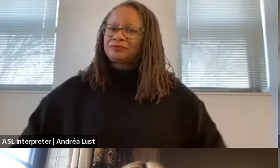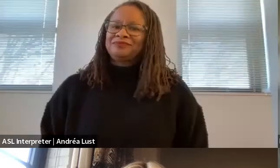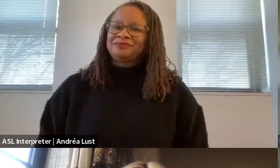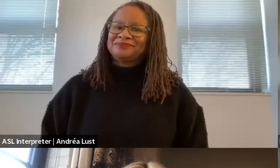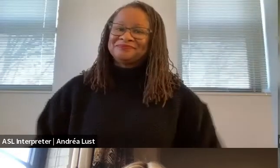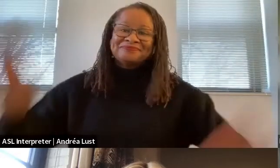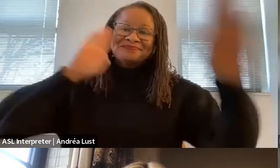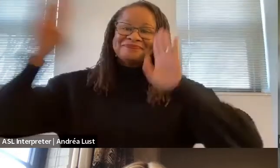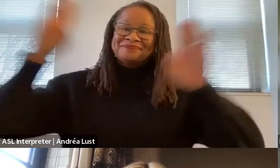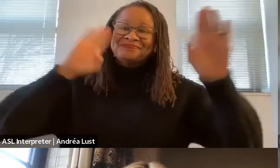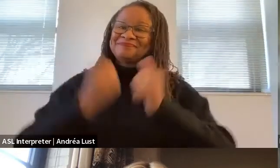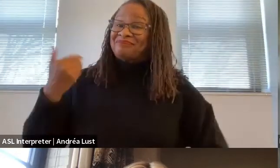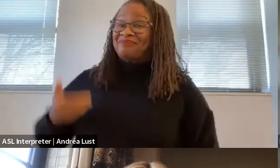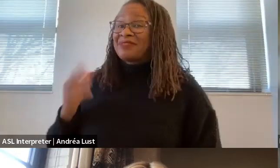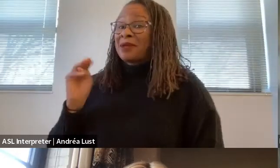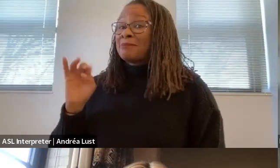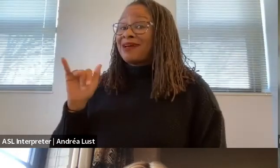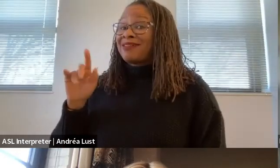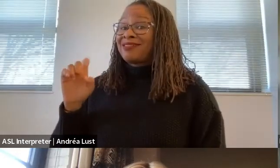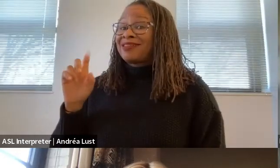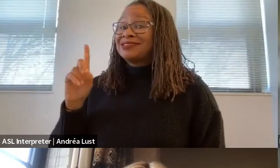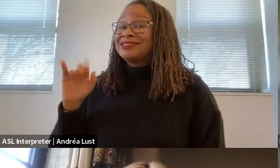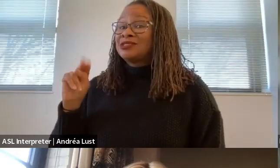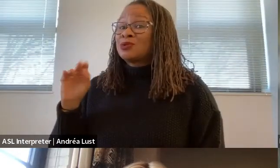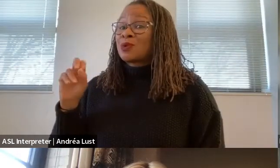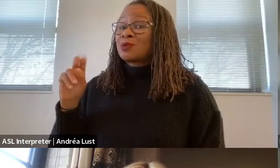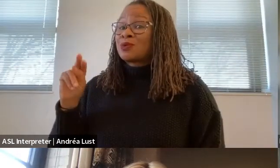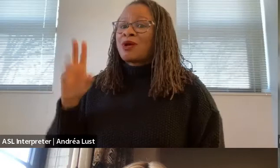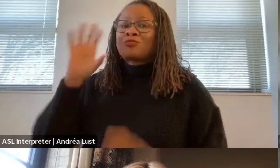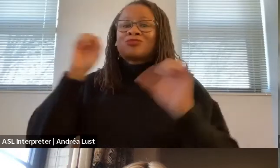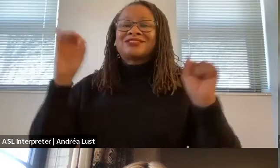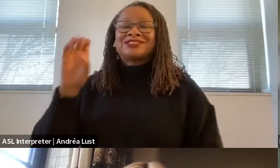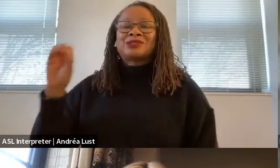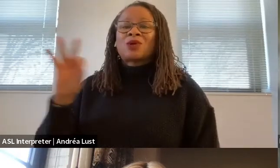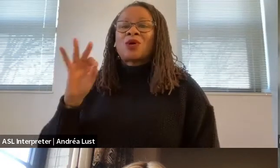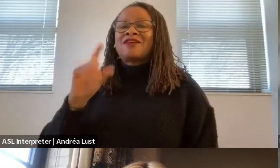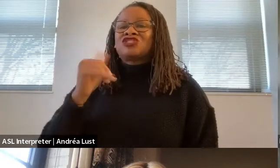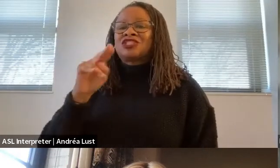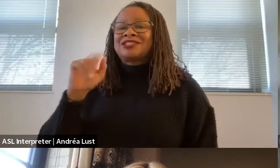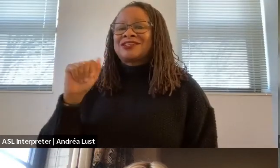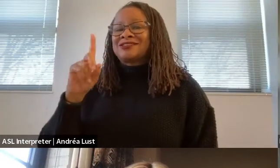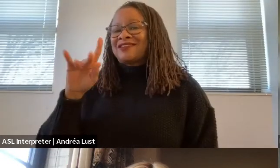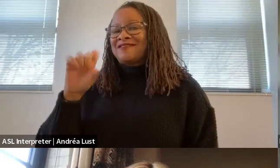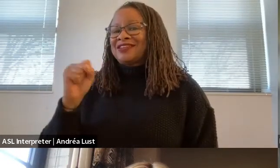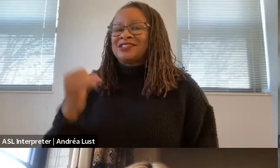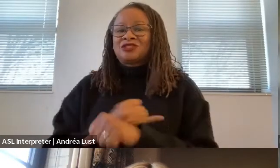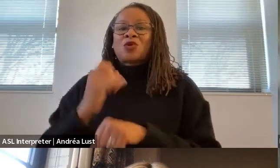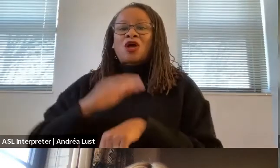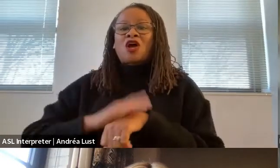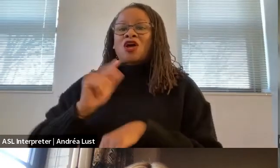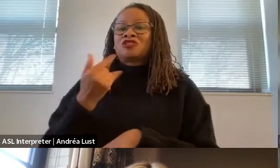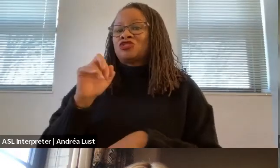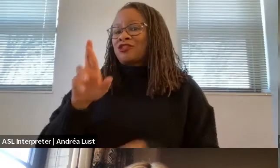Hi, everyone. I'm Madeline DiNono, President and CEO of the Geena Davis Institute on Gender and Media. With me is our